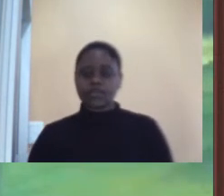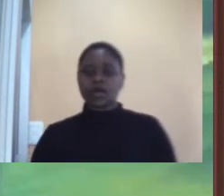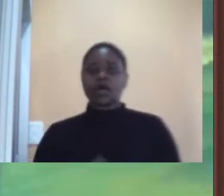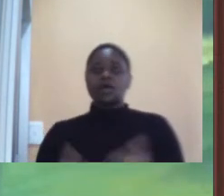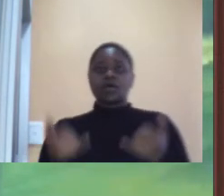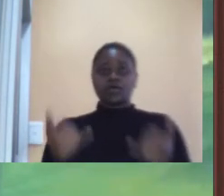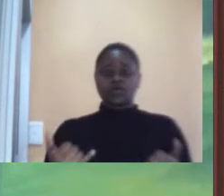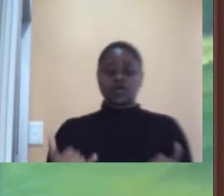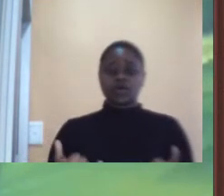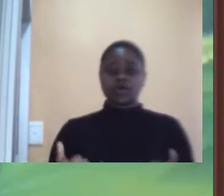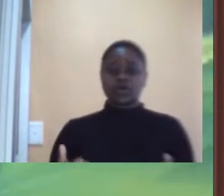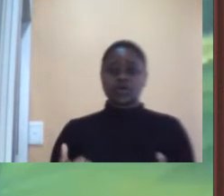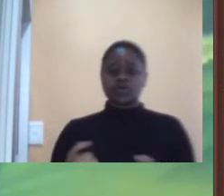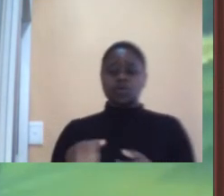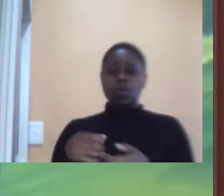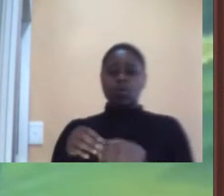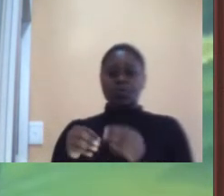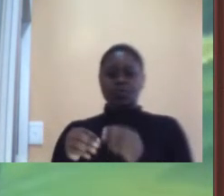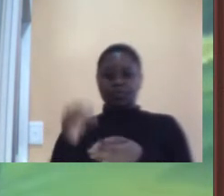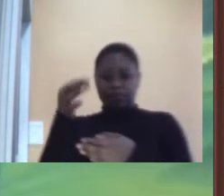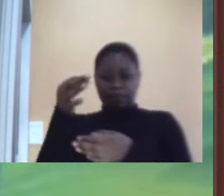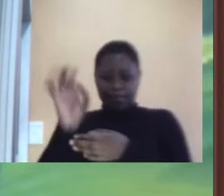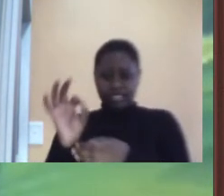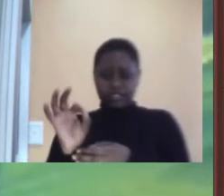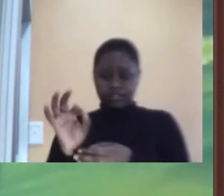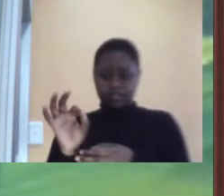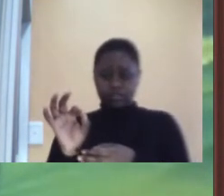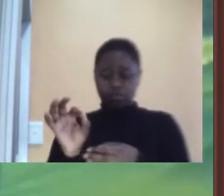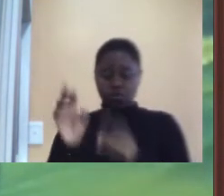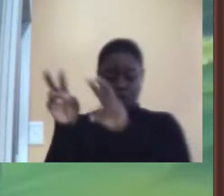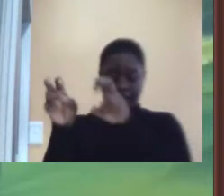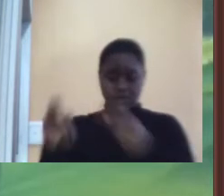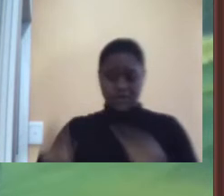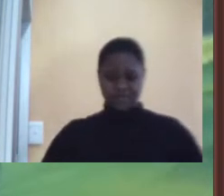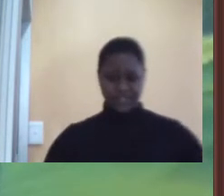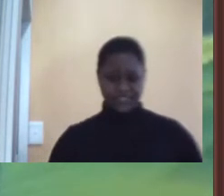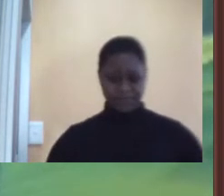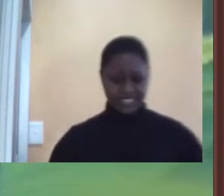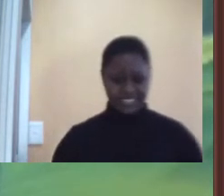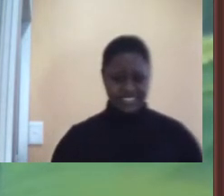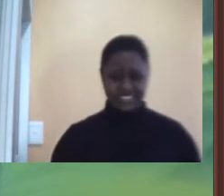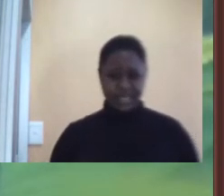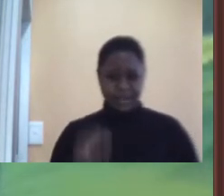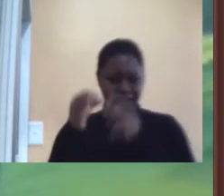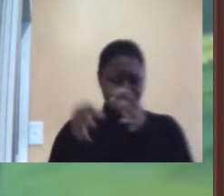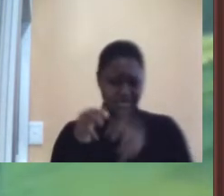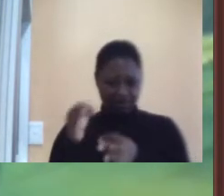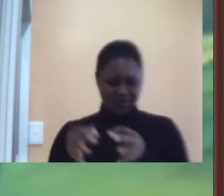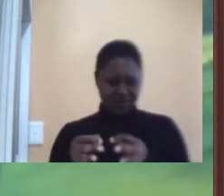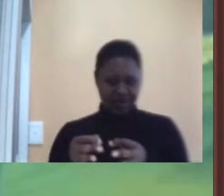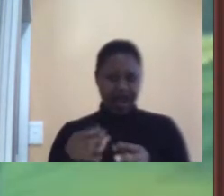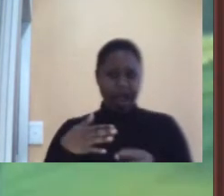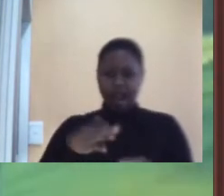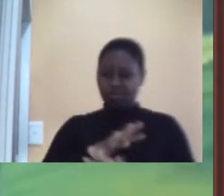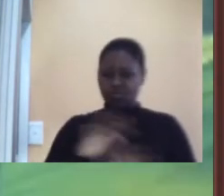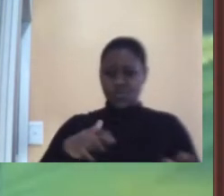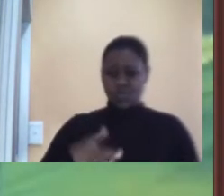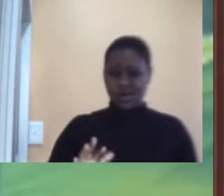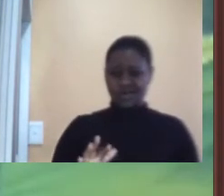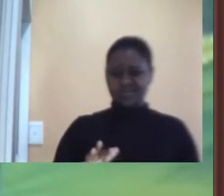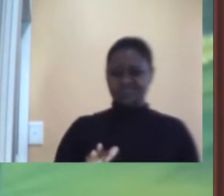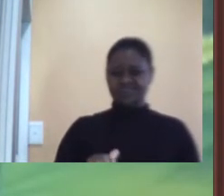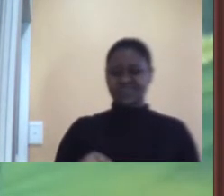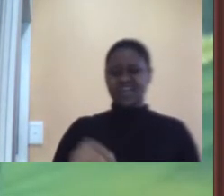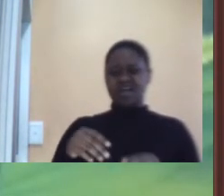We are going also to correct the issue of our expenditure as we have indicated. And I don't want to take